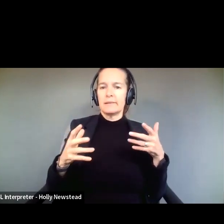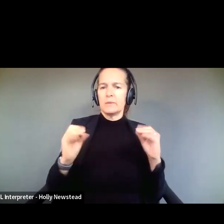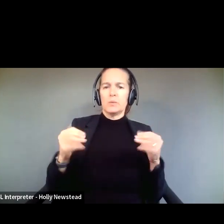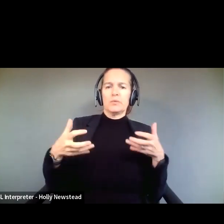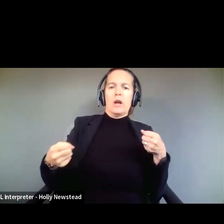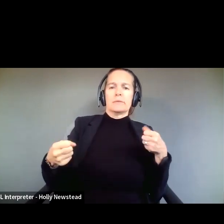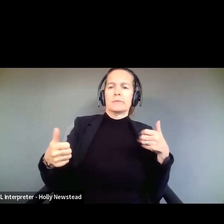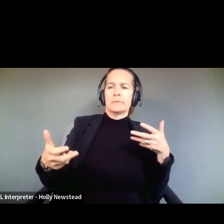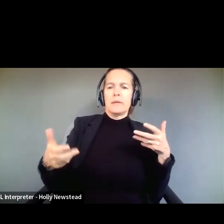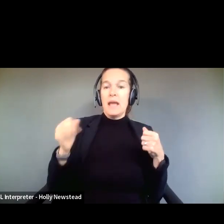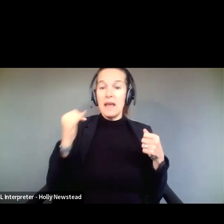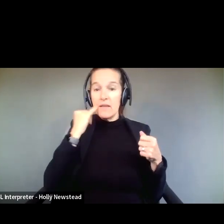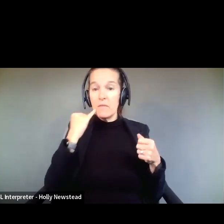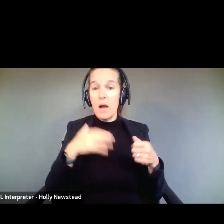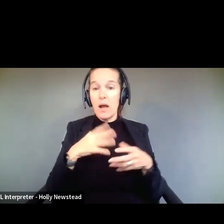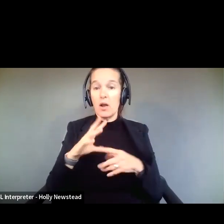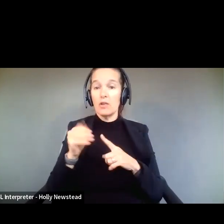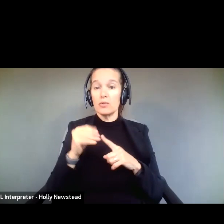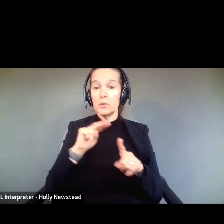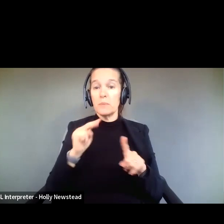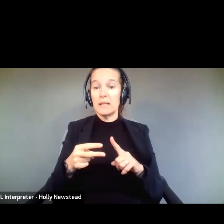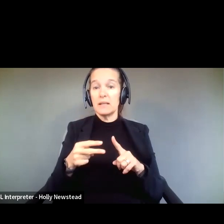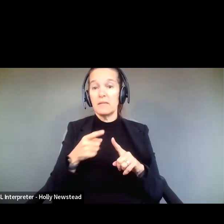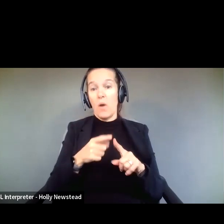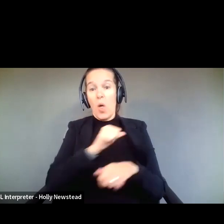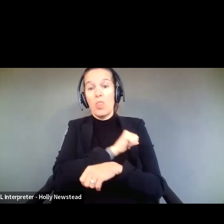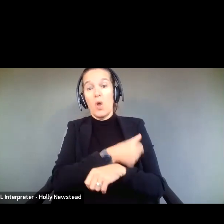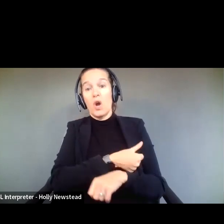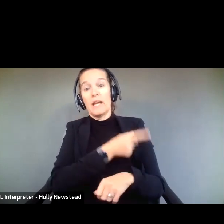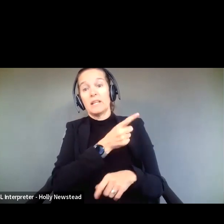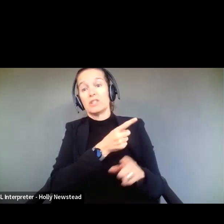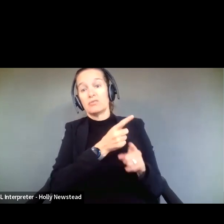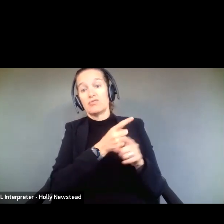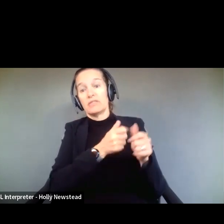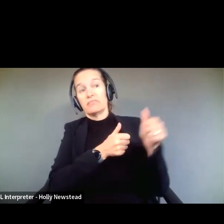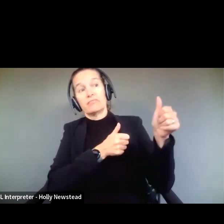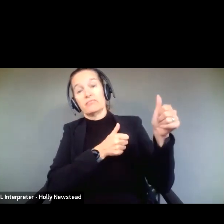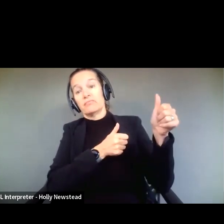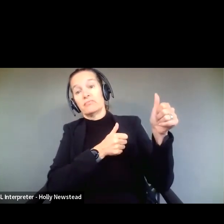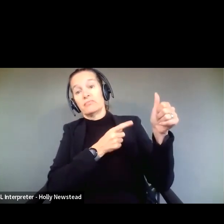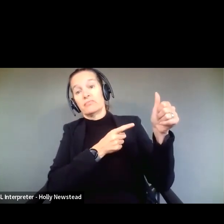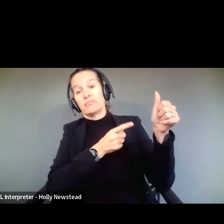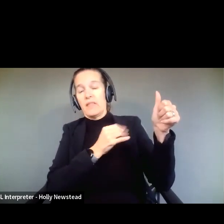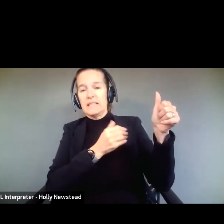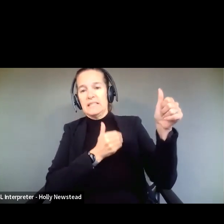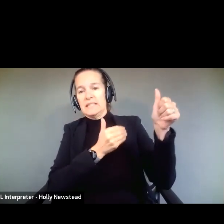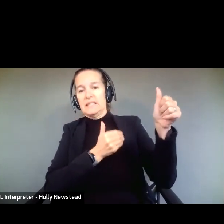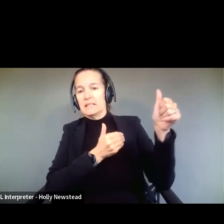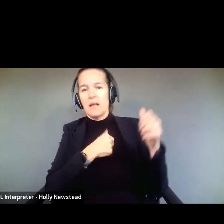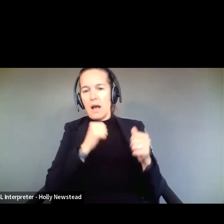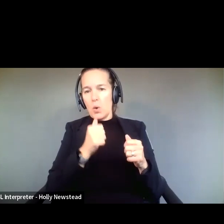if my cultural perspective is that authority is right, which creates distance and I don't challenge